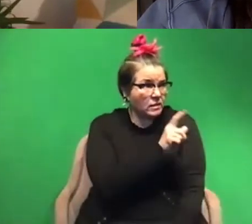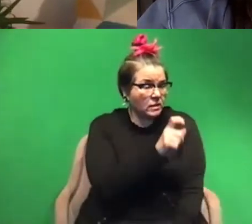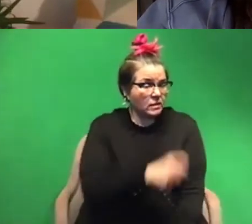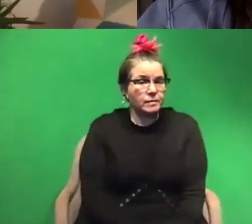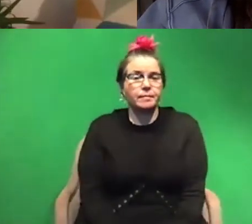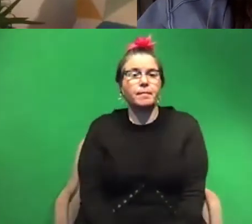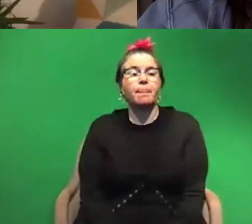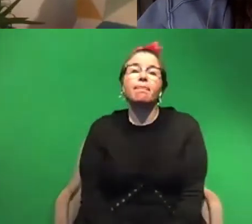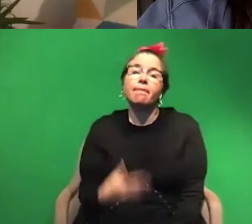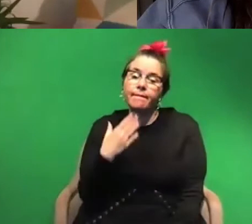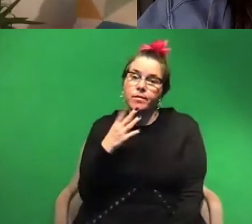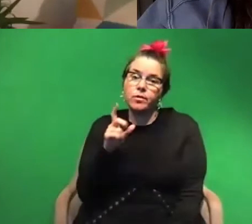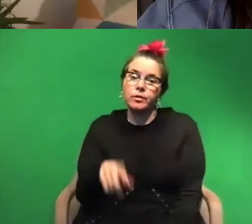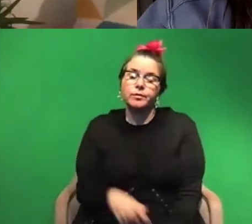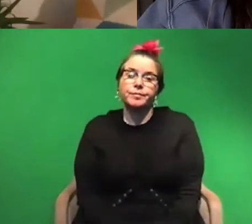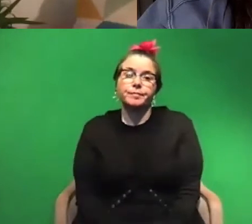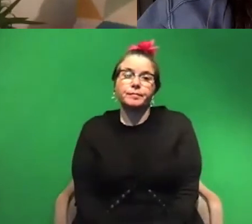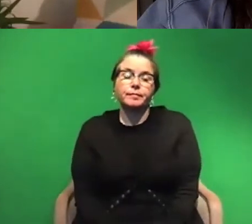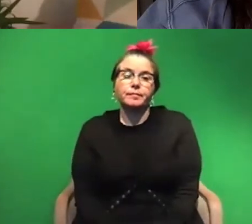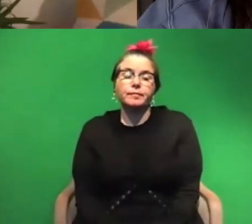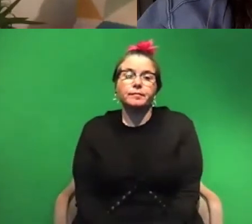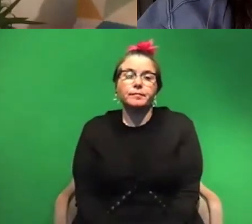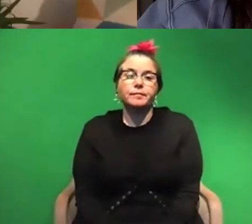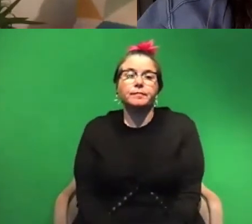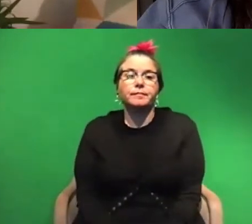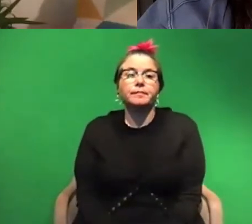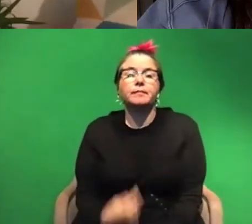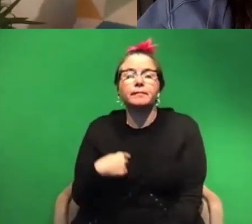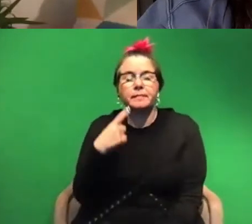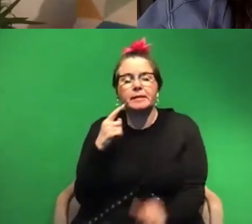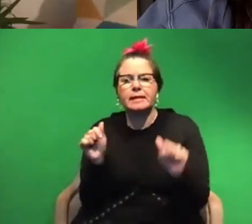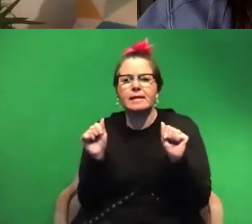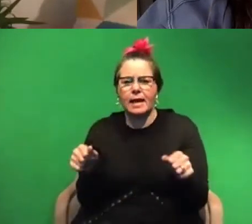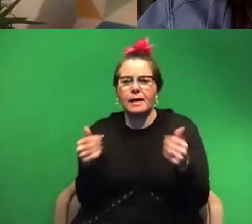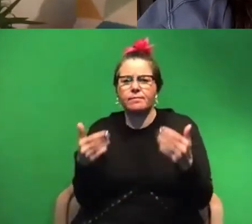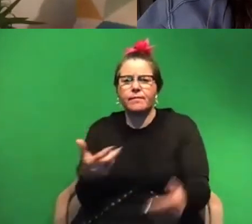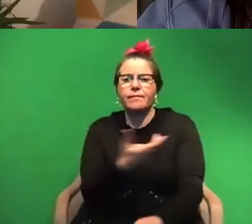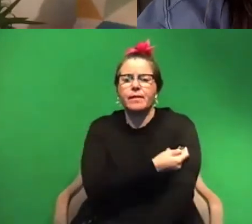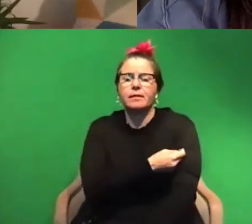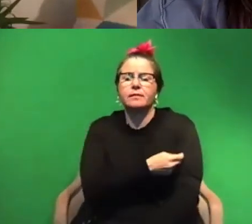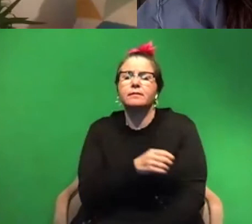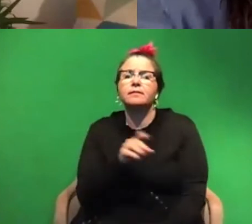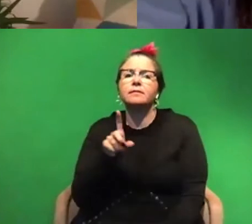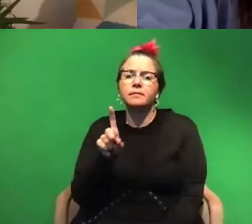That's a very good question. And so I think they can get vaccinated, but there have to